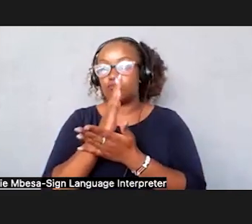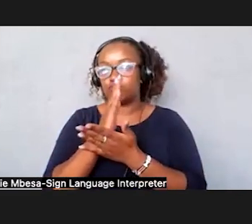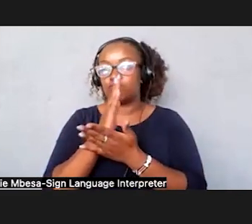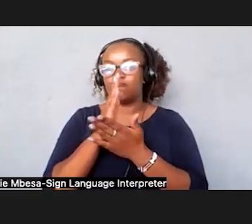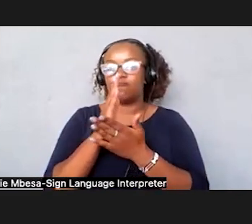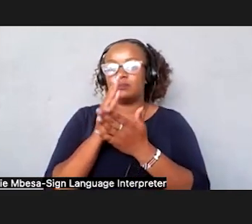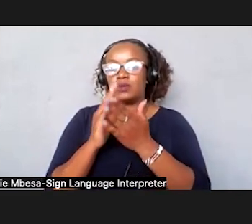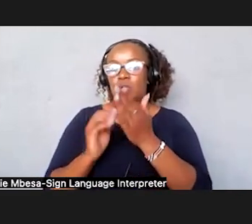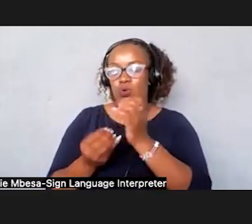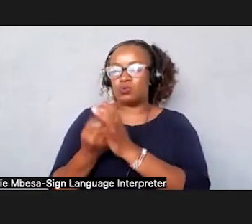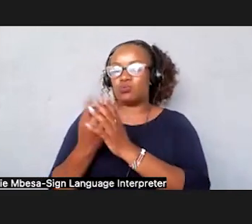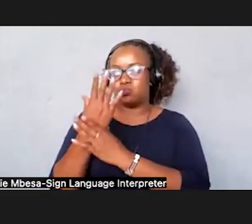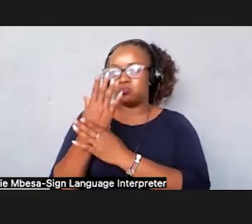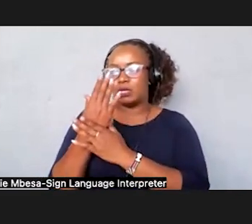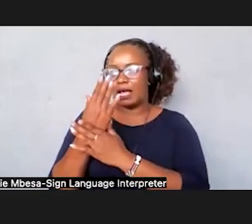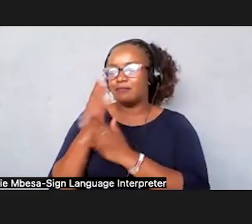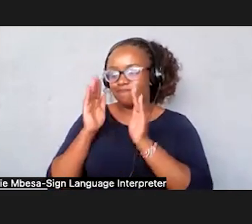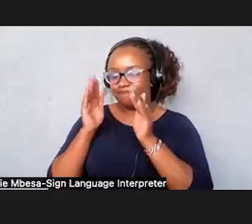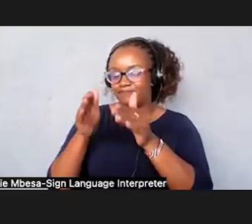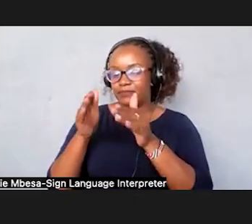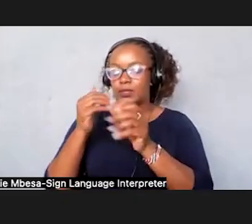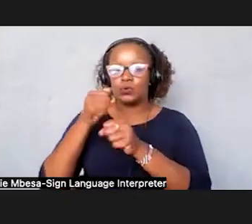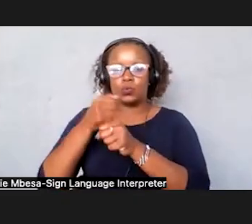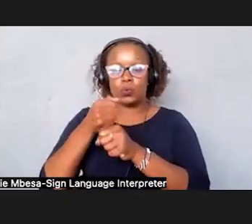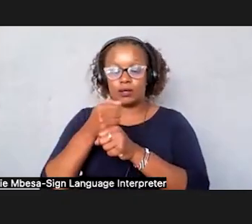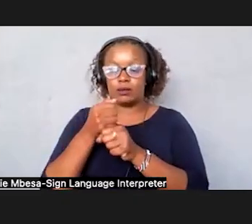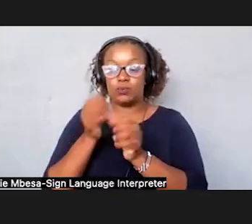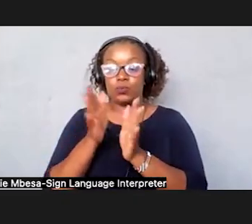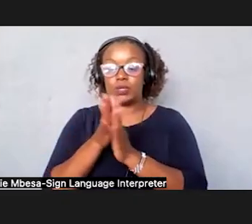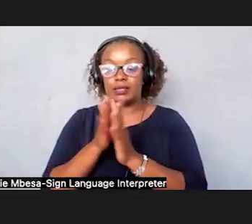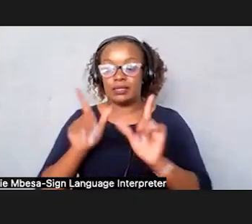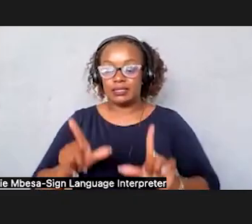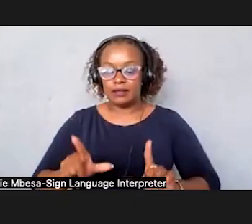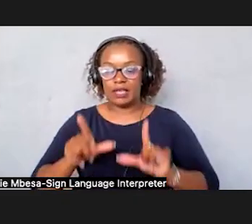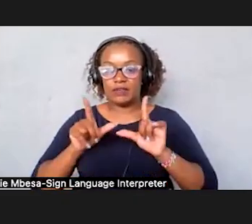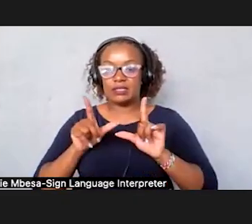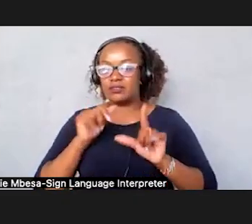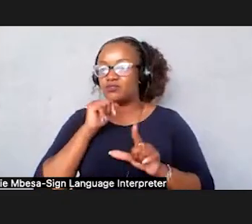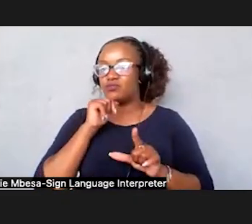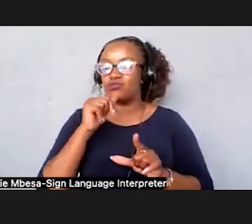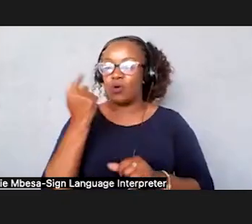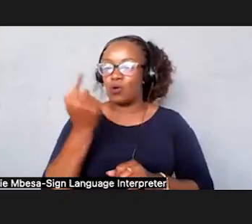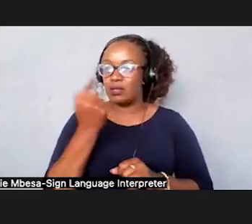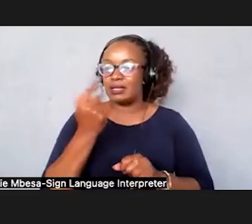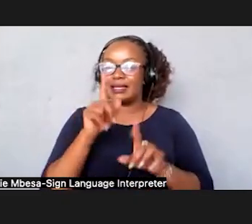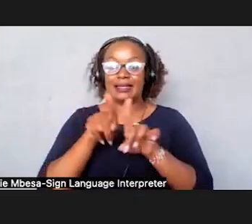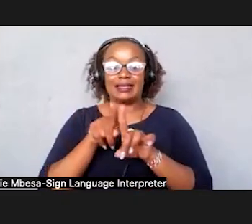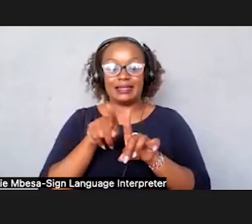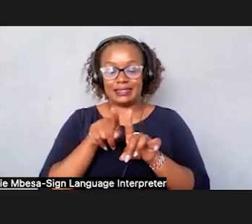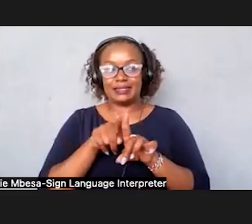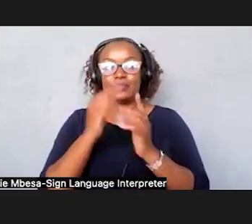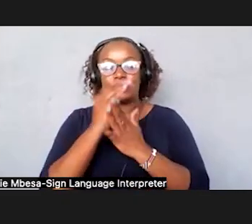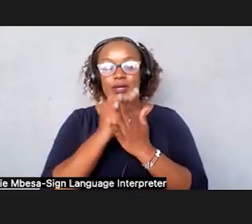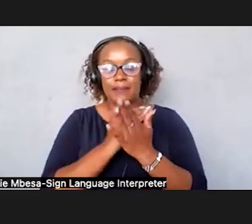with survivors, not just as program participants or participants of the network, but